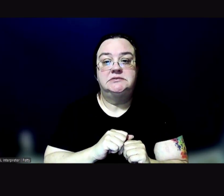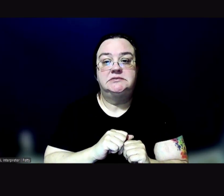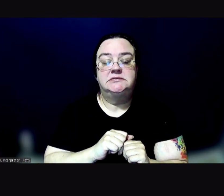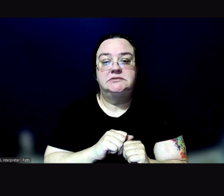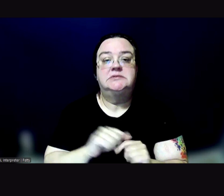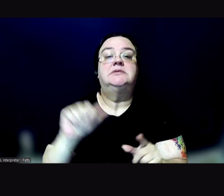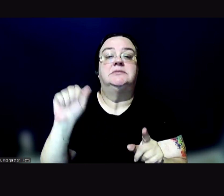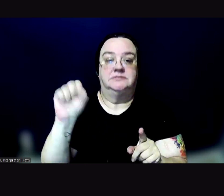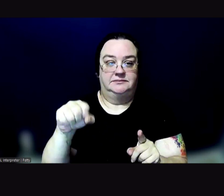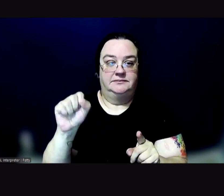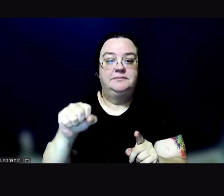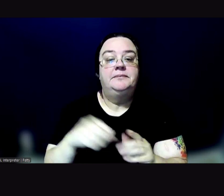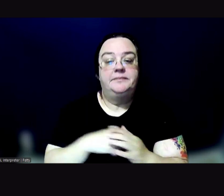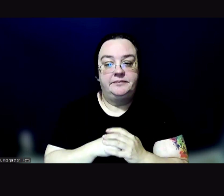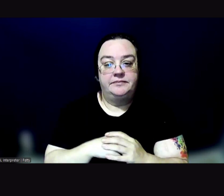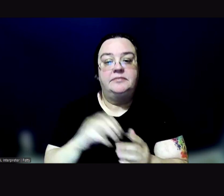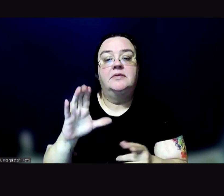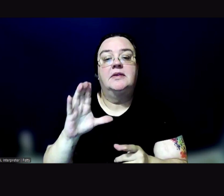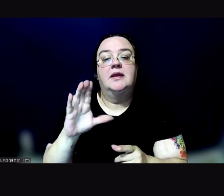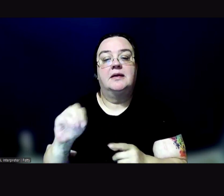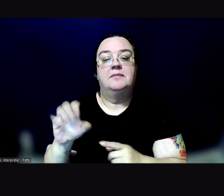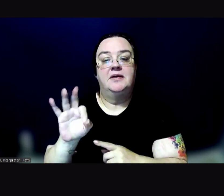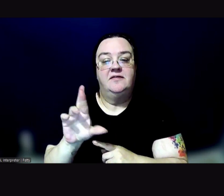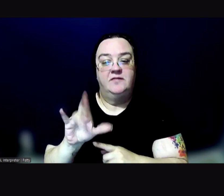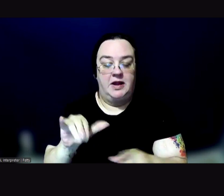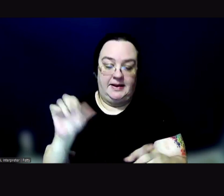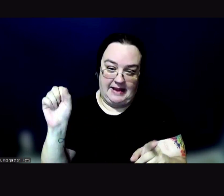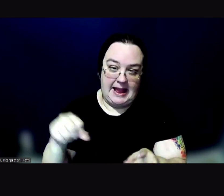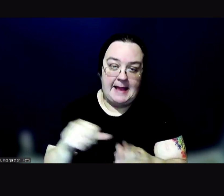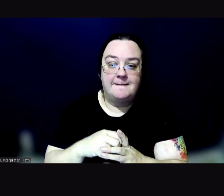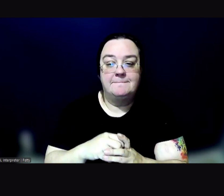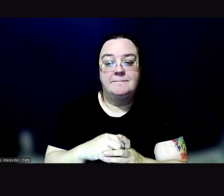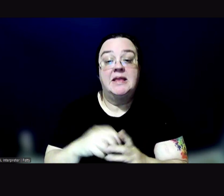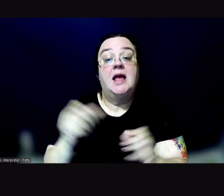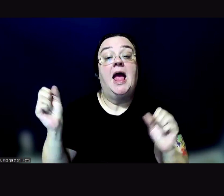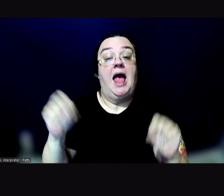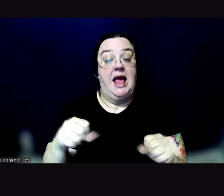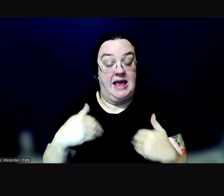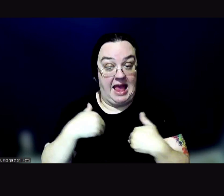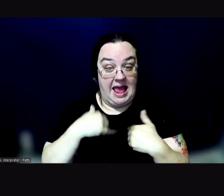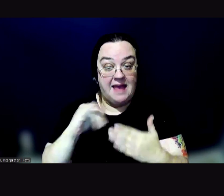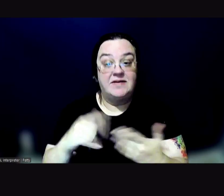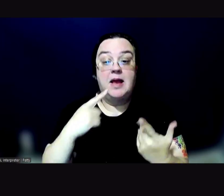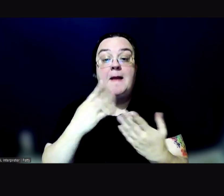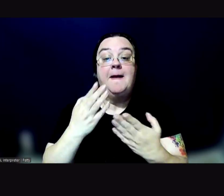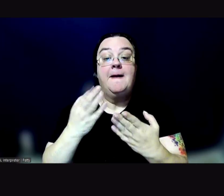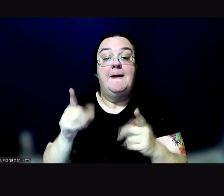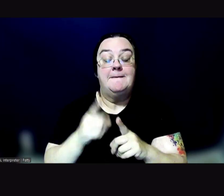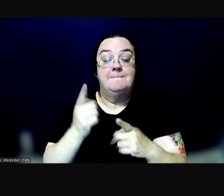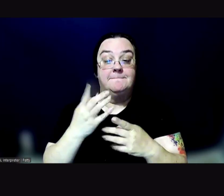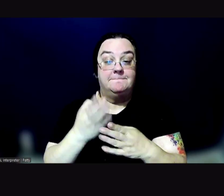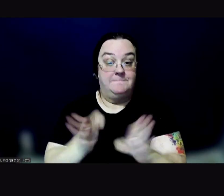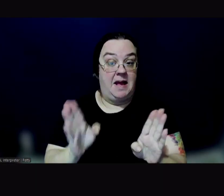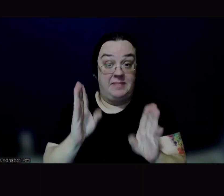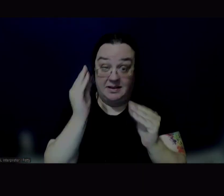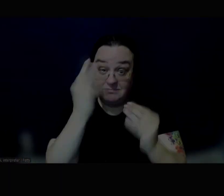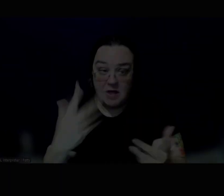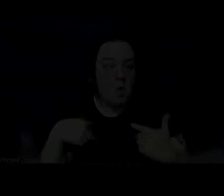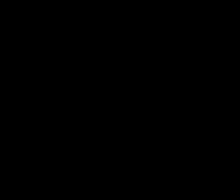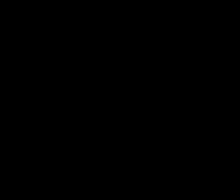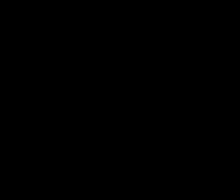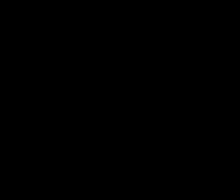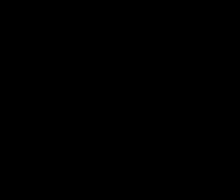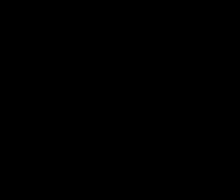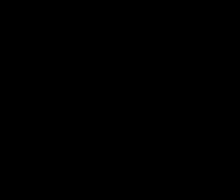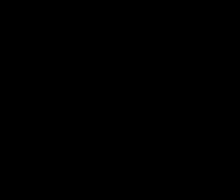Aye. Councilmember Fry. Aye. The ayes have it. To the public, we will not return back to